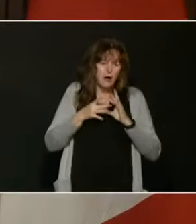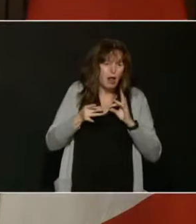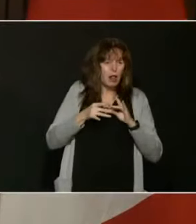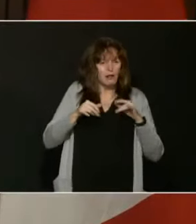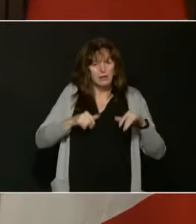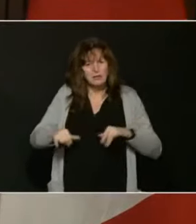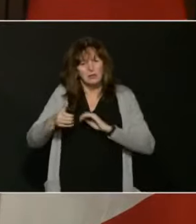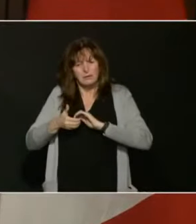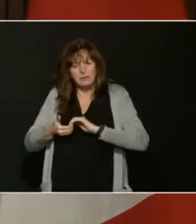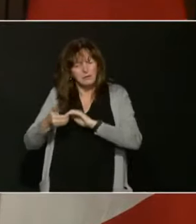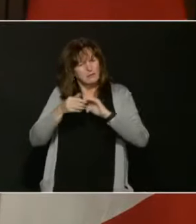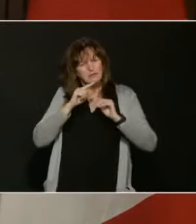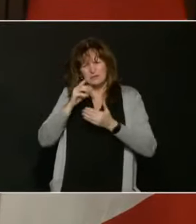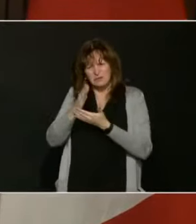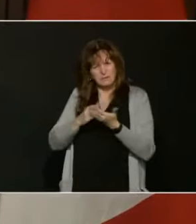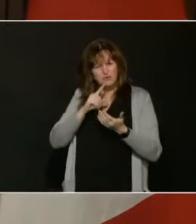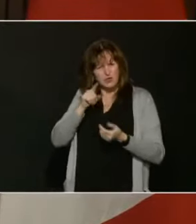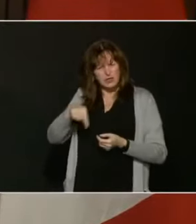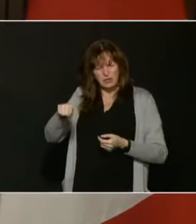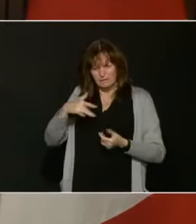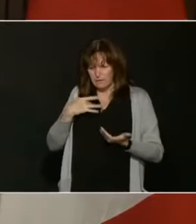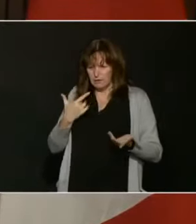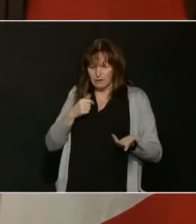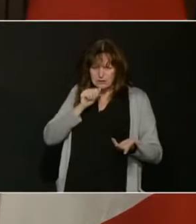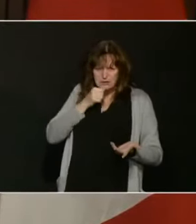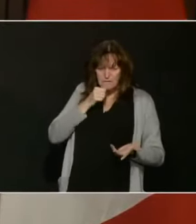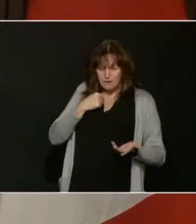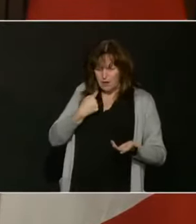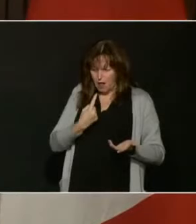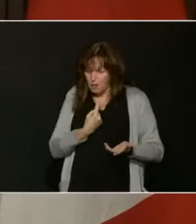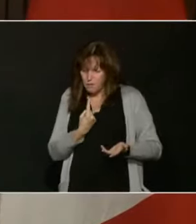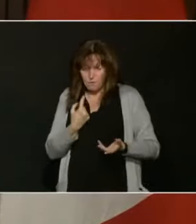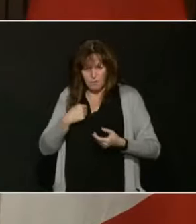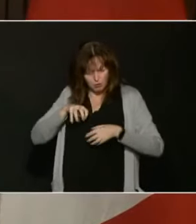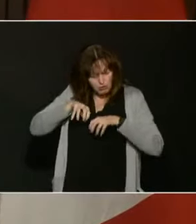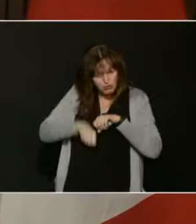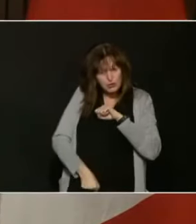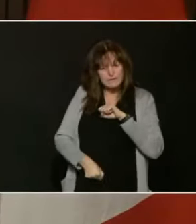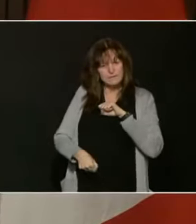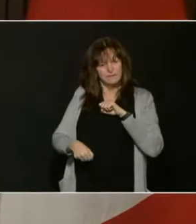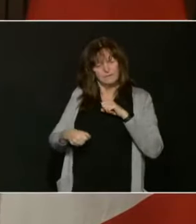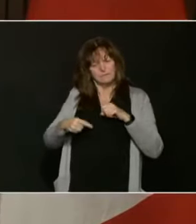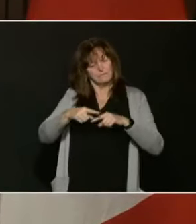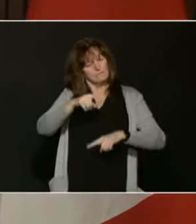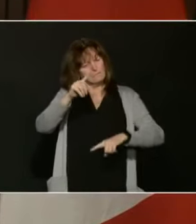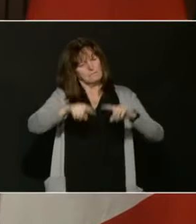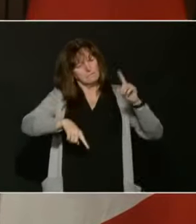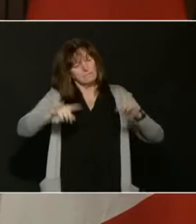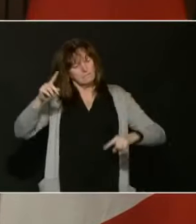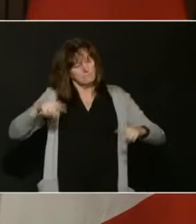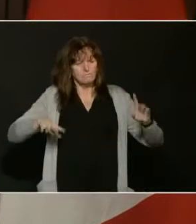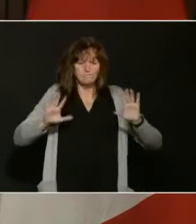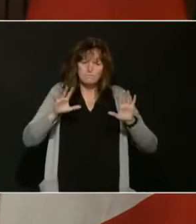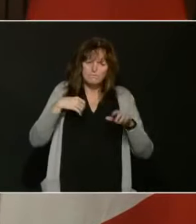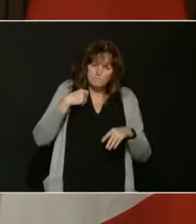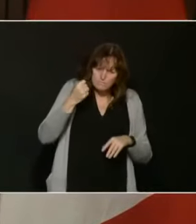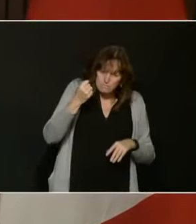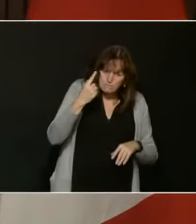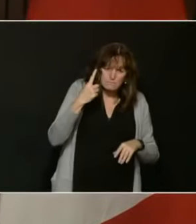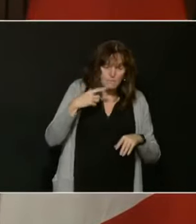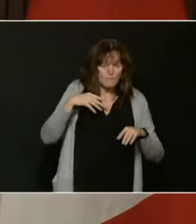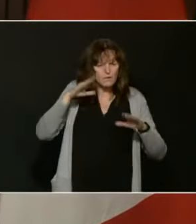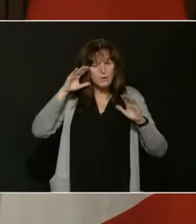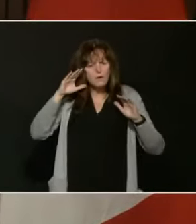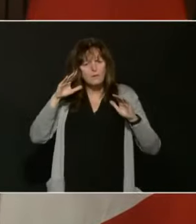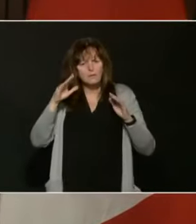on our own over the last year. And so I hope that the Day of Observance today gives us all a chance to lend each other strength in the way that